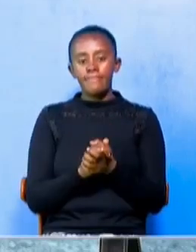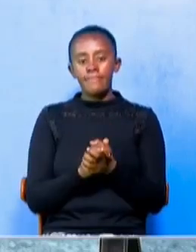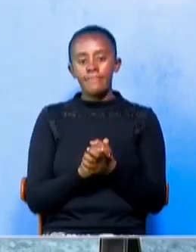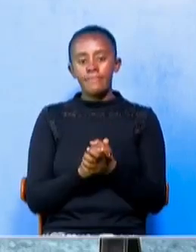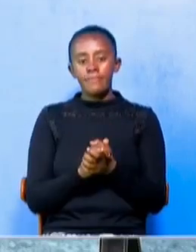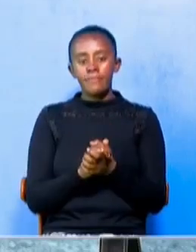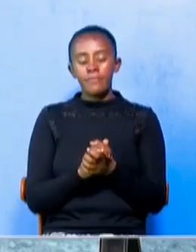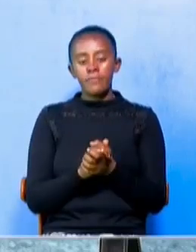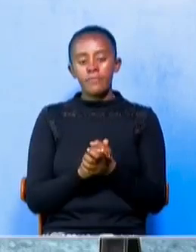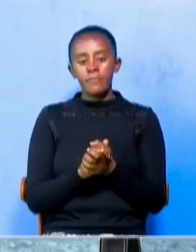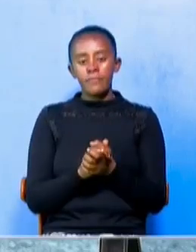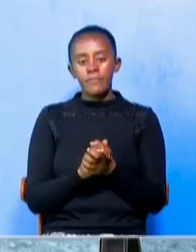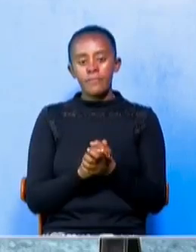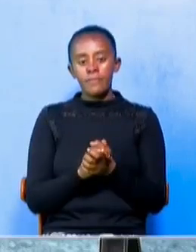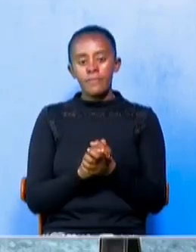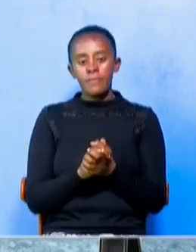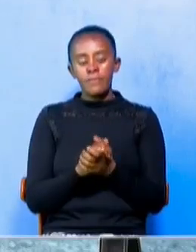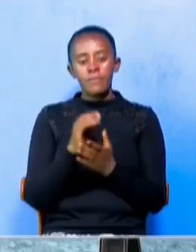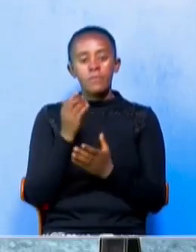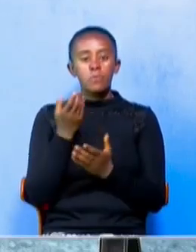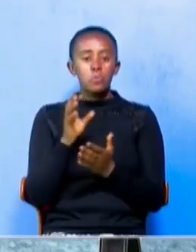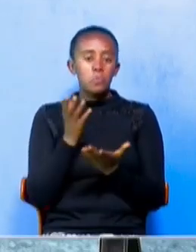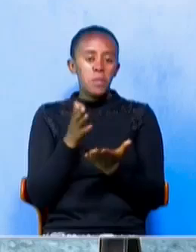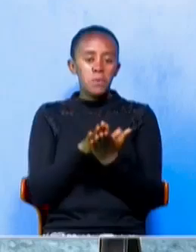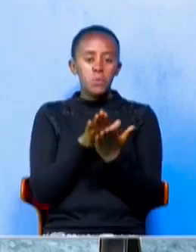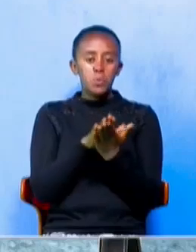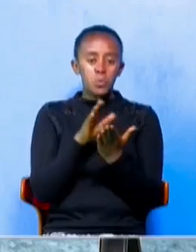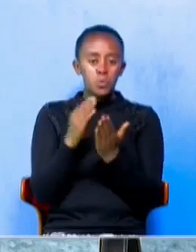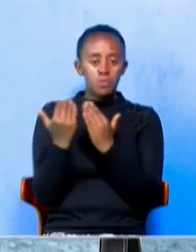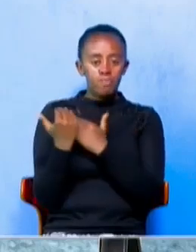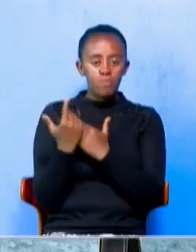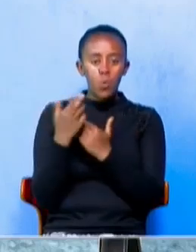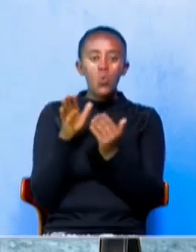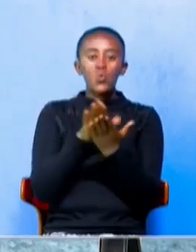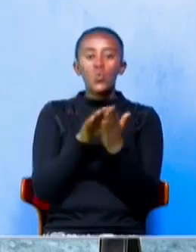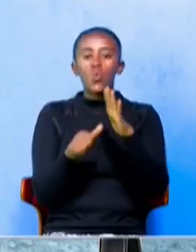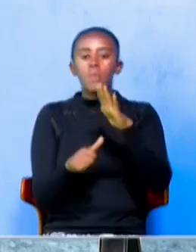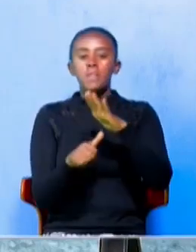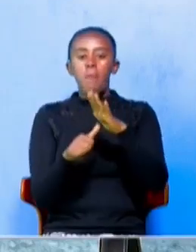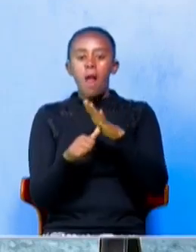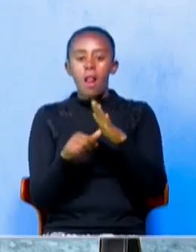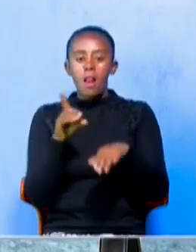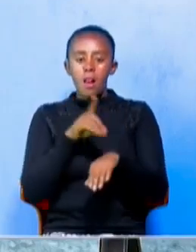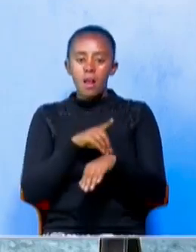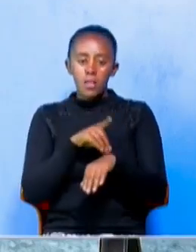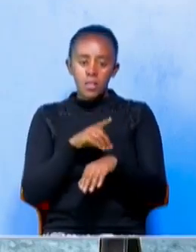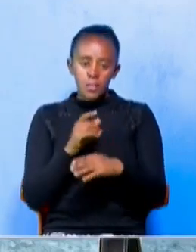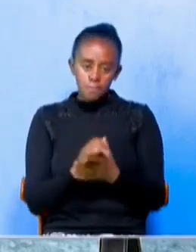home. That is your school director, the school principal.